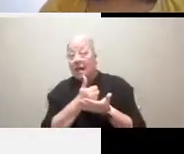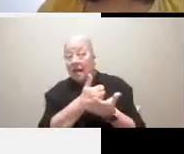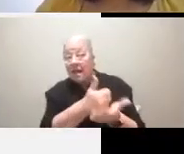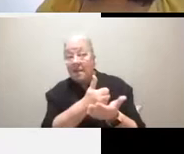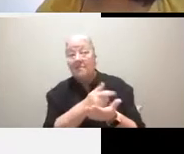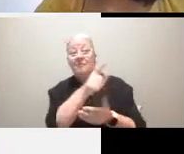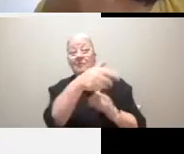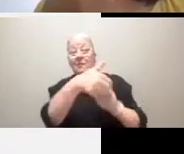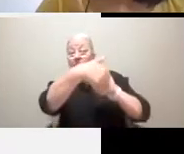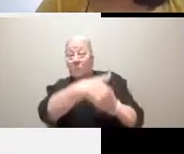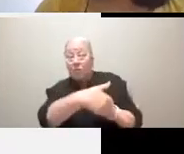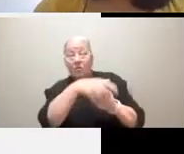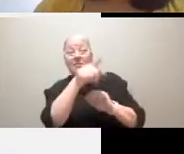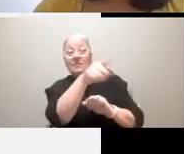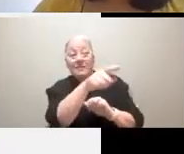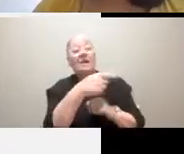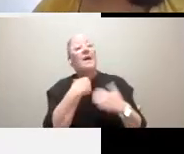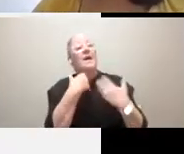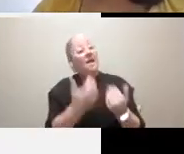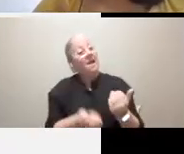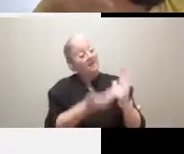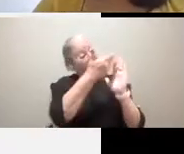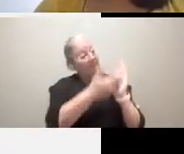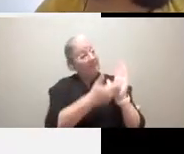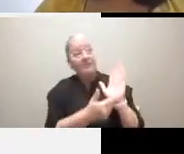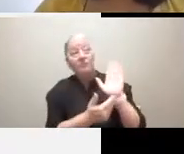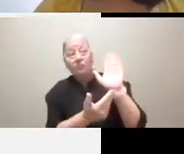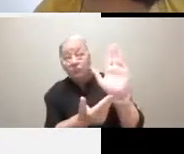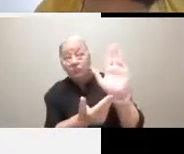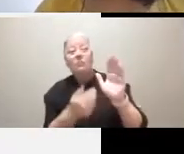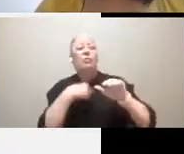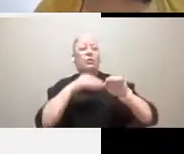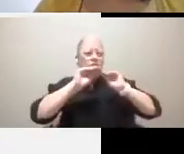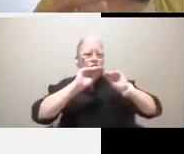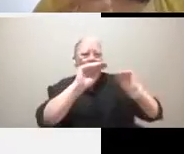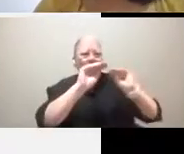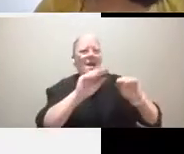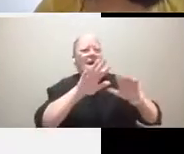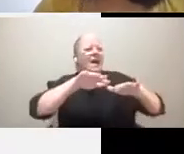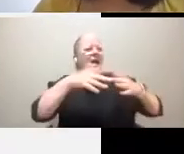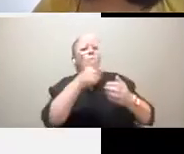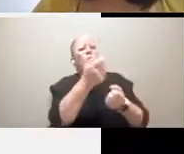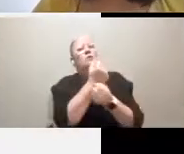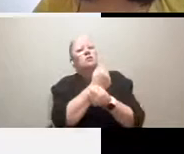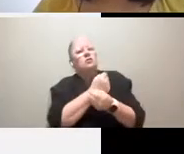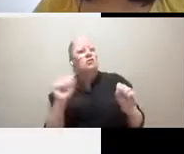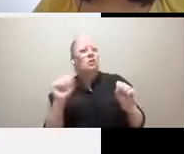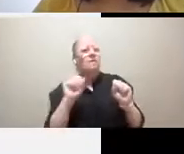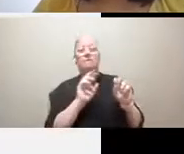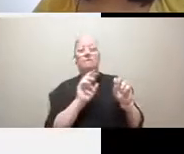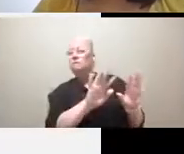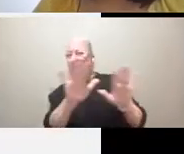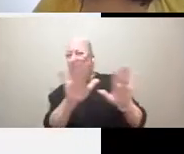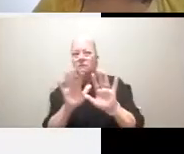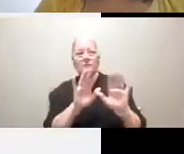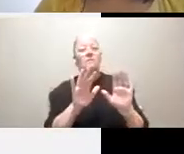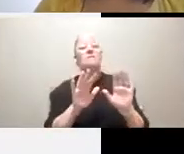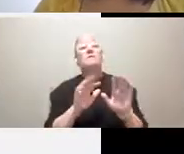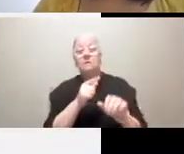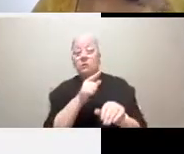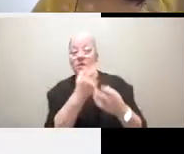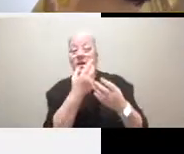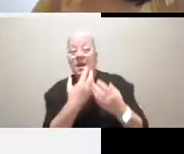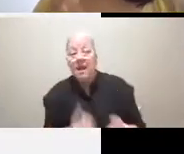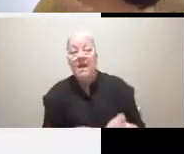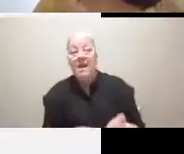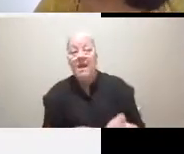a proper document. We provide training to the partner, how to do safeguarding. I mean, how to ensure that you have the policy in place. And